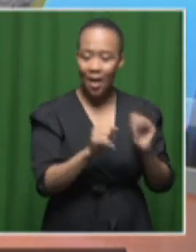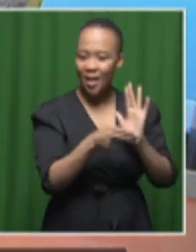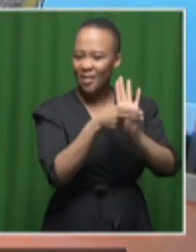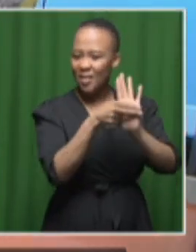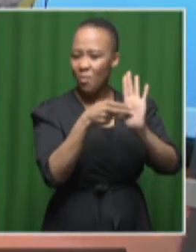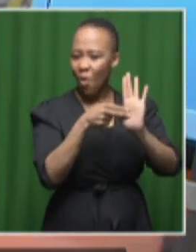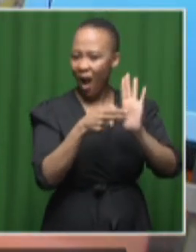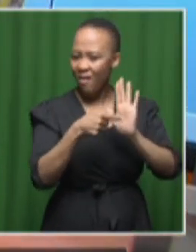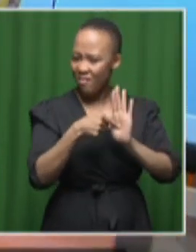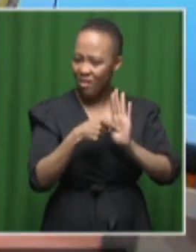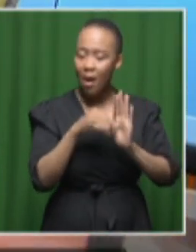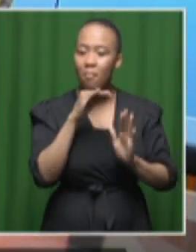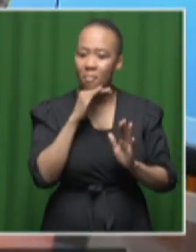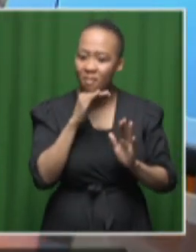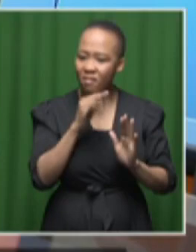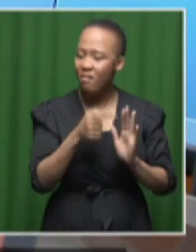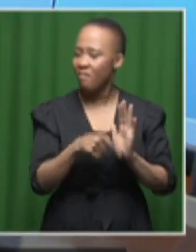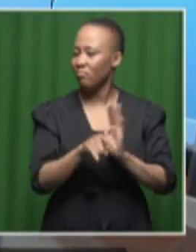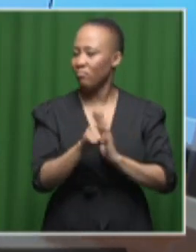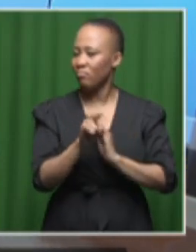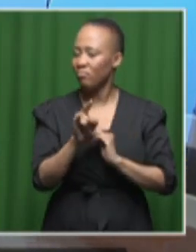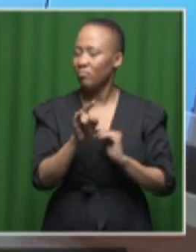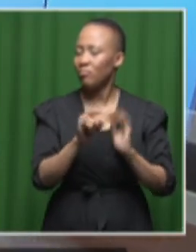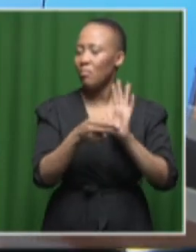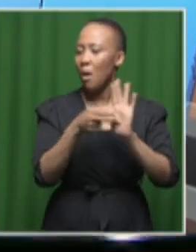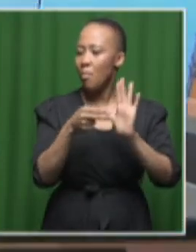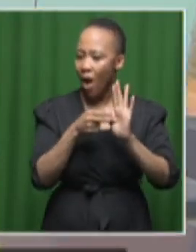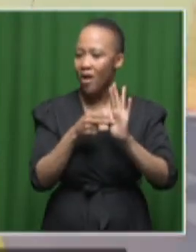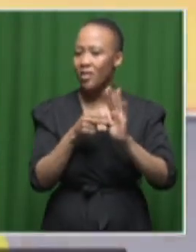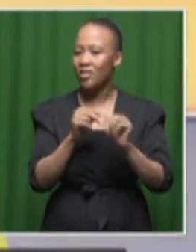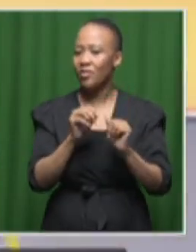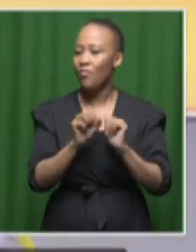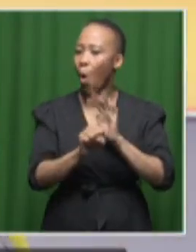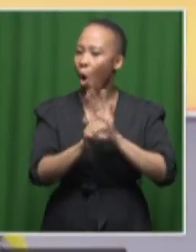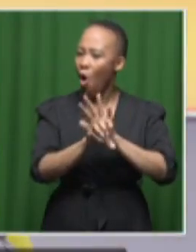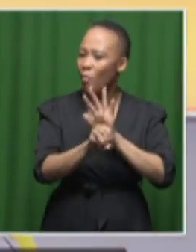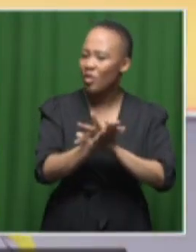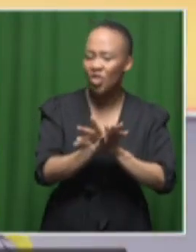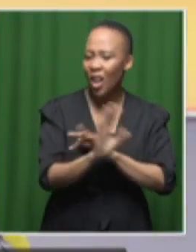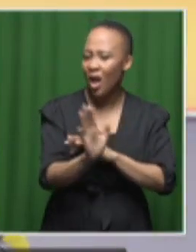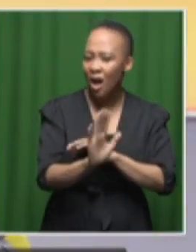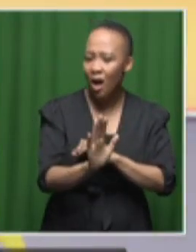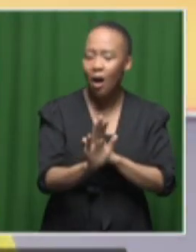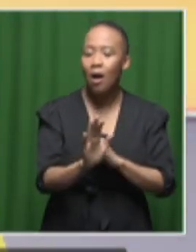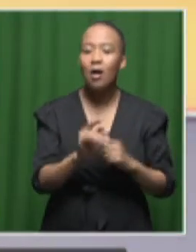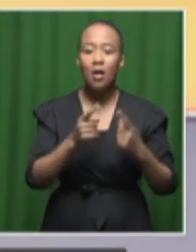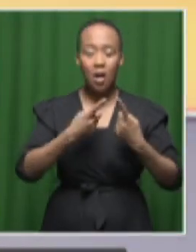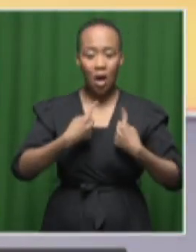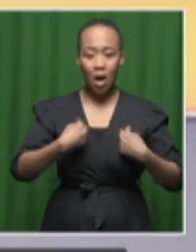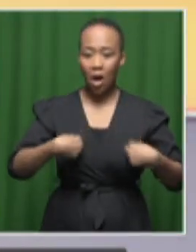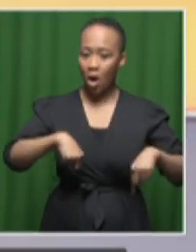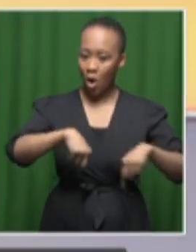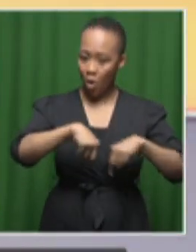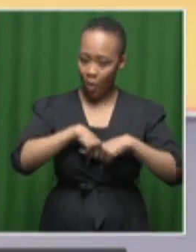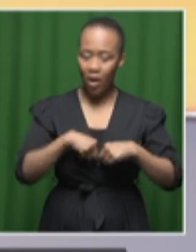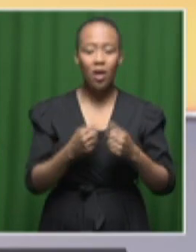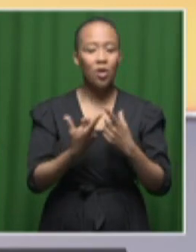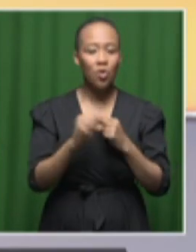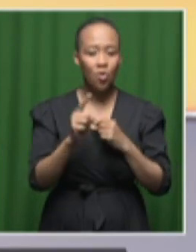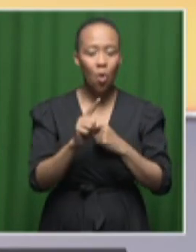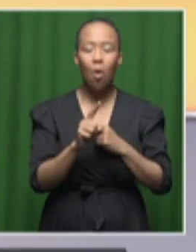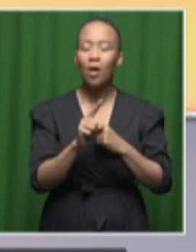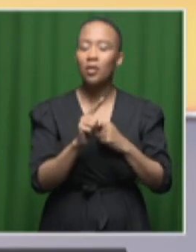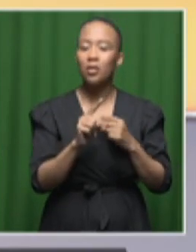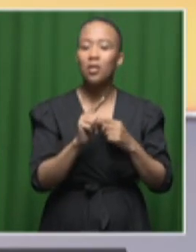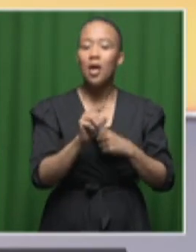I don't just mean commercial brands. I think what's really been interesting for us this year is that instead of only looking at commercial insights, we've also looked at insights